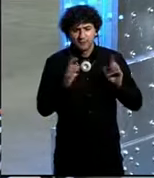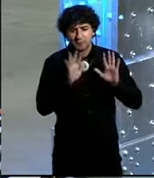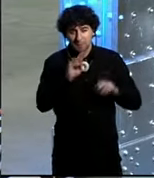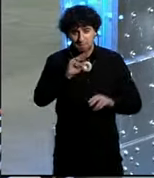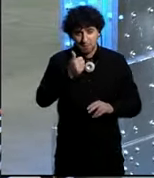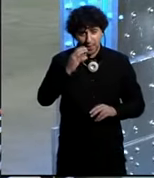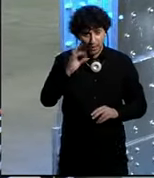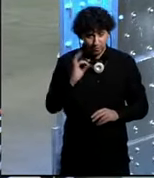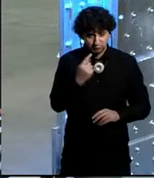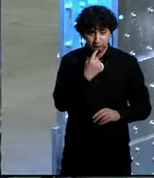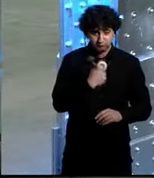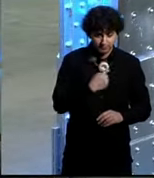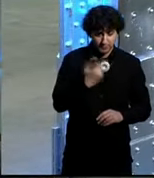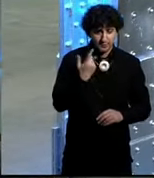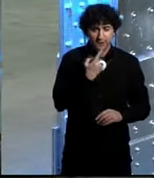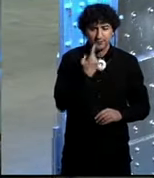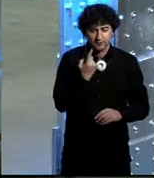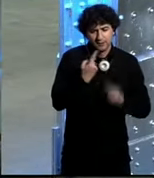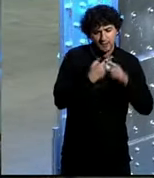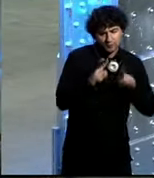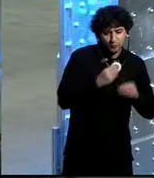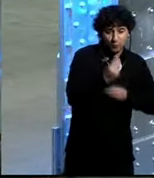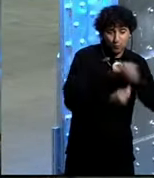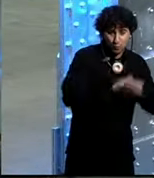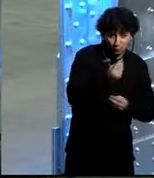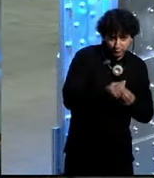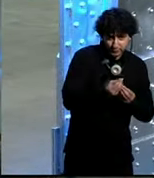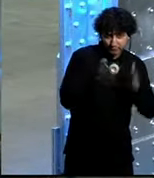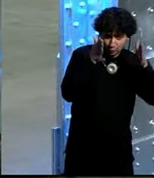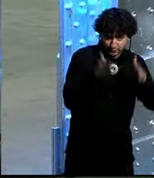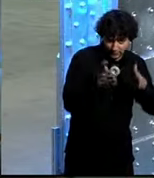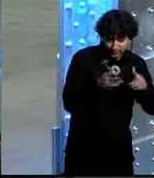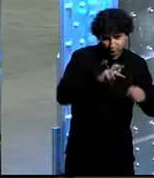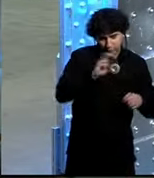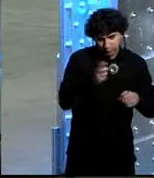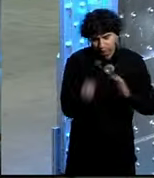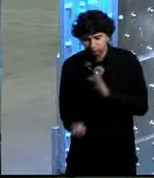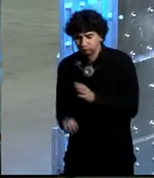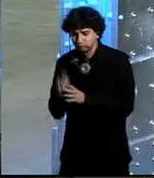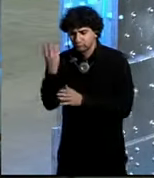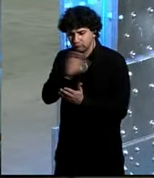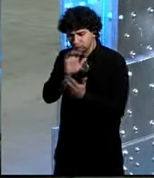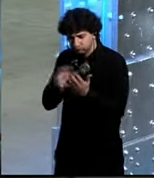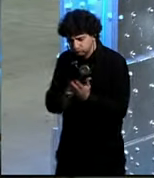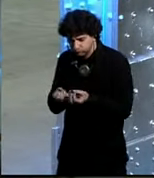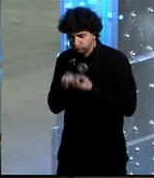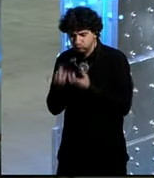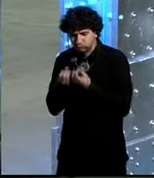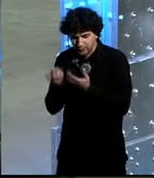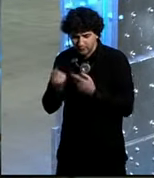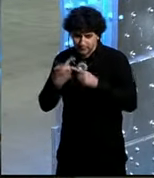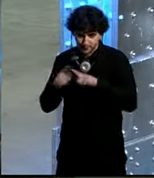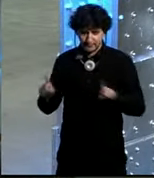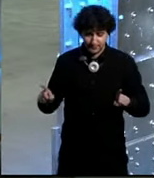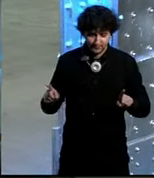But according to what you say, I mean, you can use the channels, but that's not creating a narrative